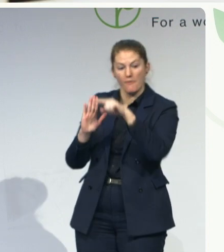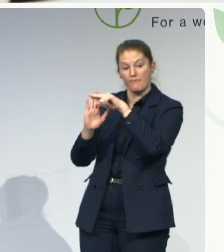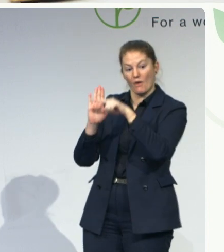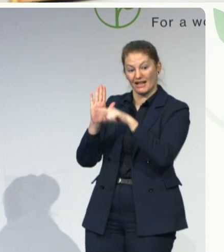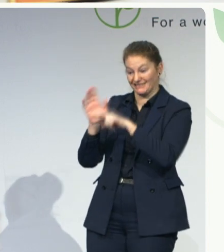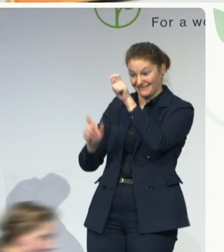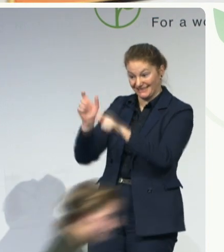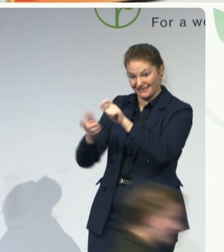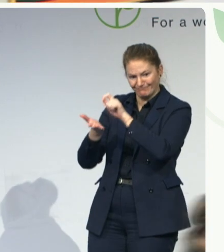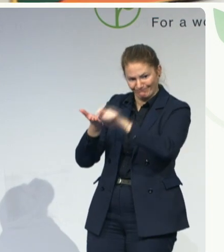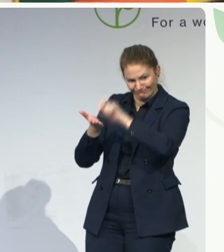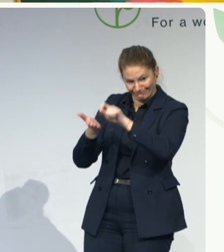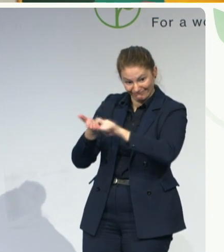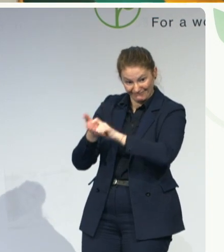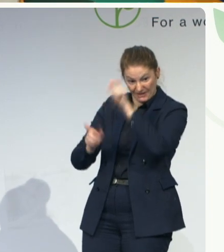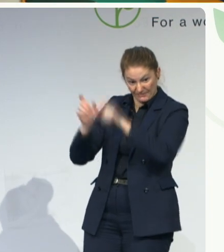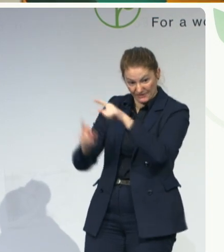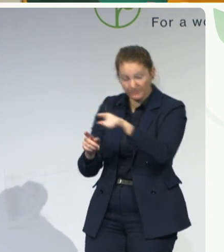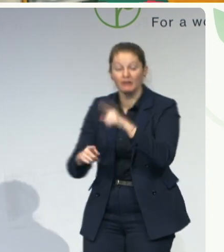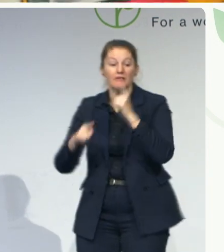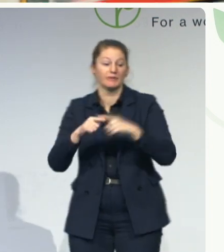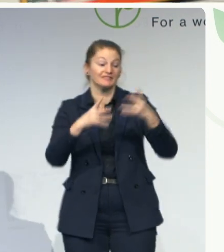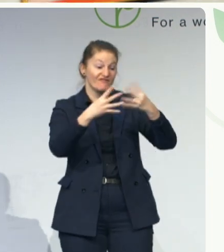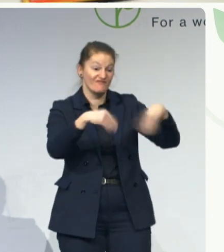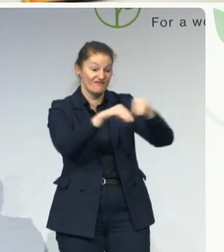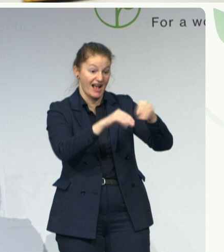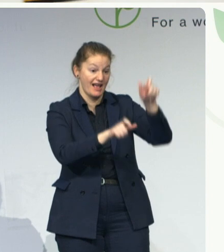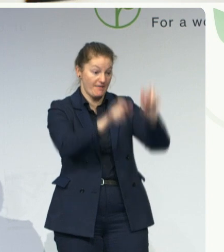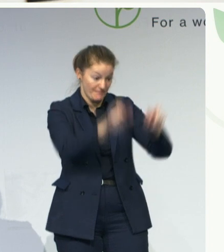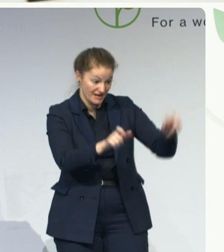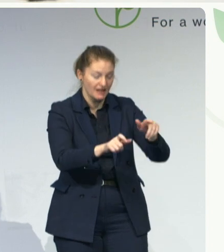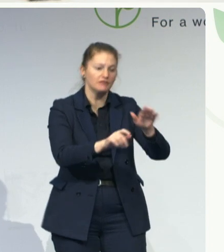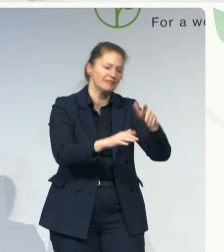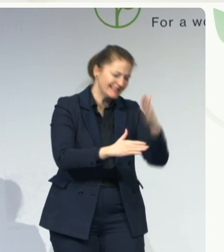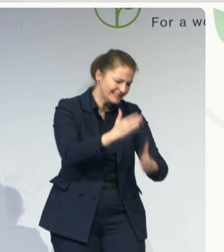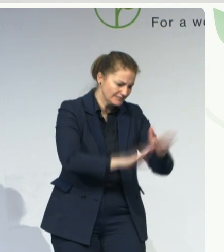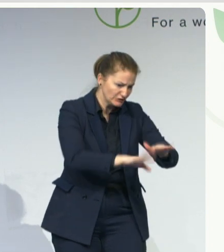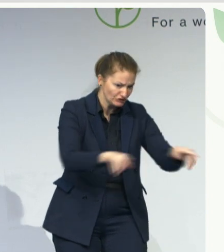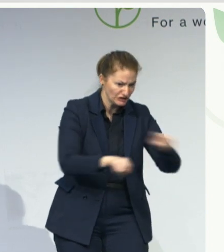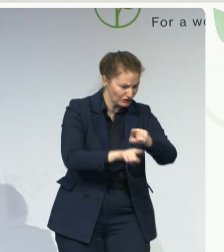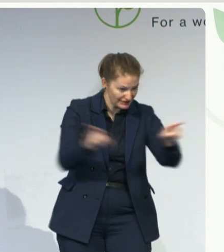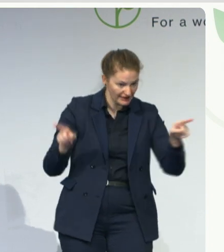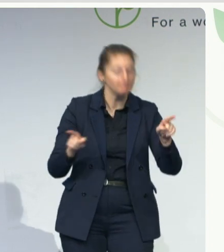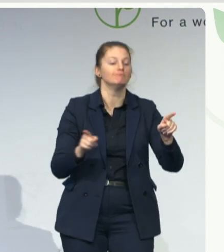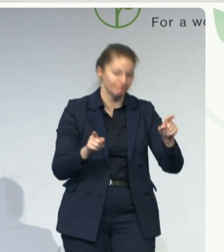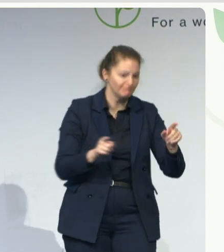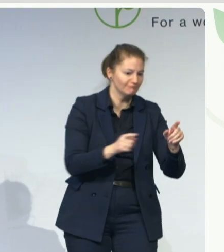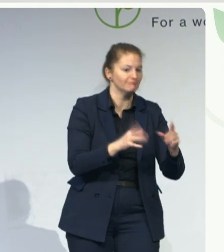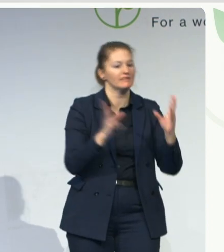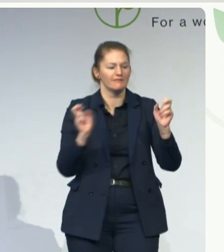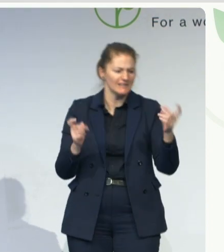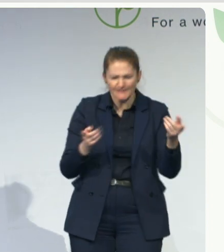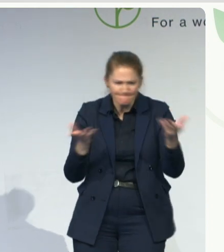Brazil. Diversa offers more than 140 articles and almost 300 practices and